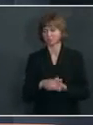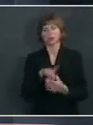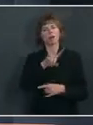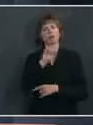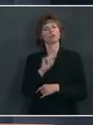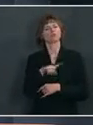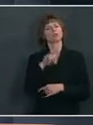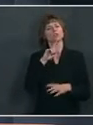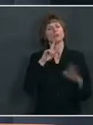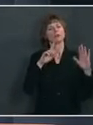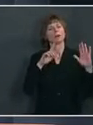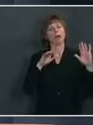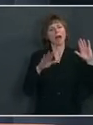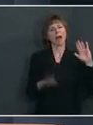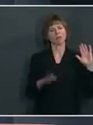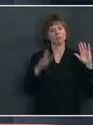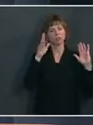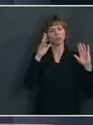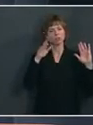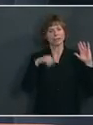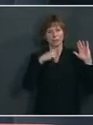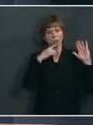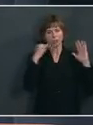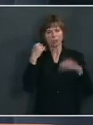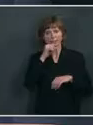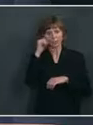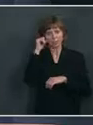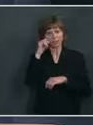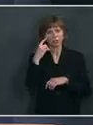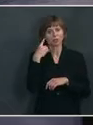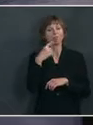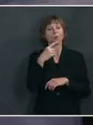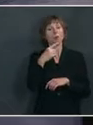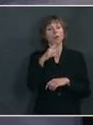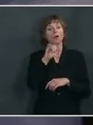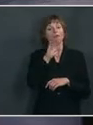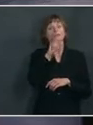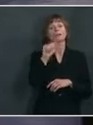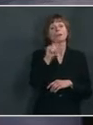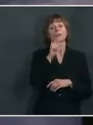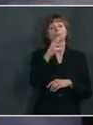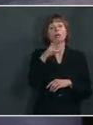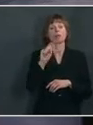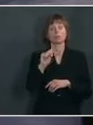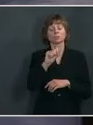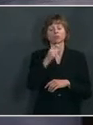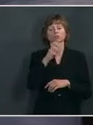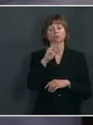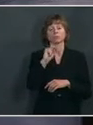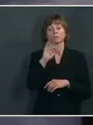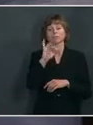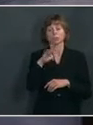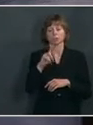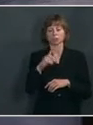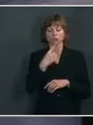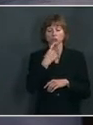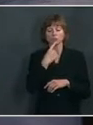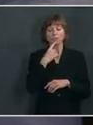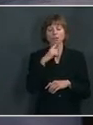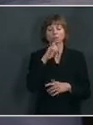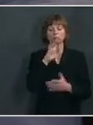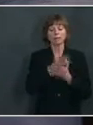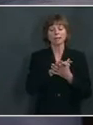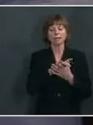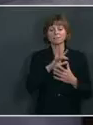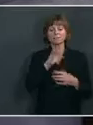hearing yesterday, UN Ambassador Designate Linda Thomas-Greenfield said she believed that BDS, the Boycott, Divestment, Sanctions Movement to